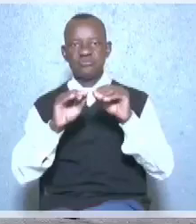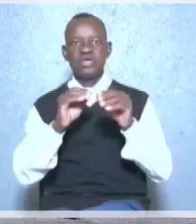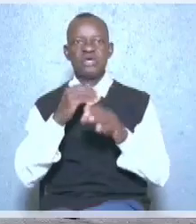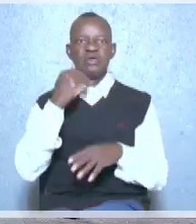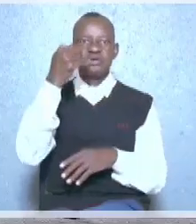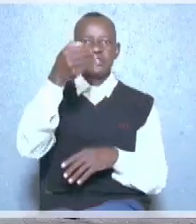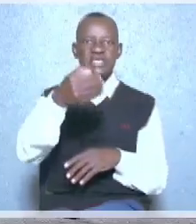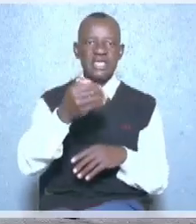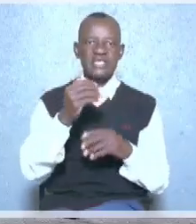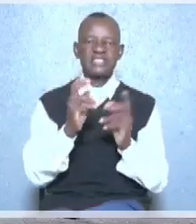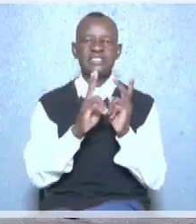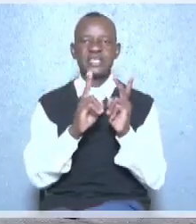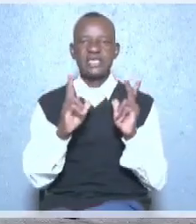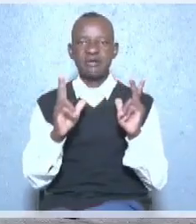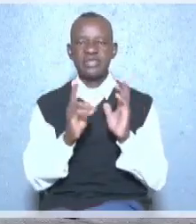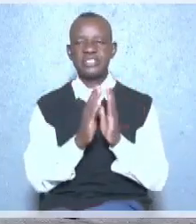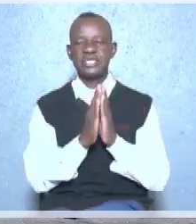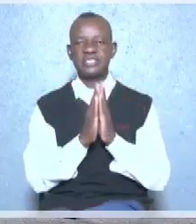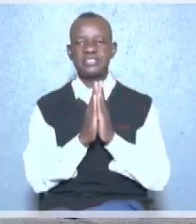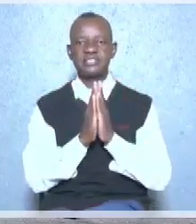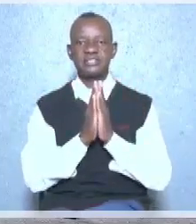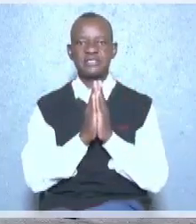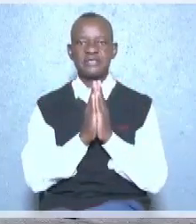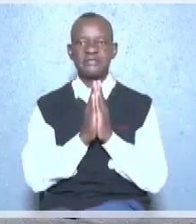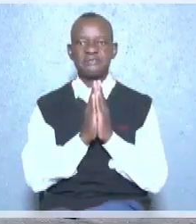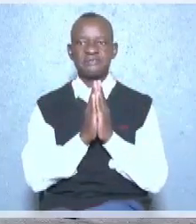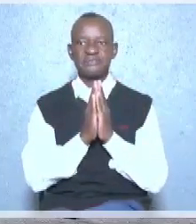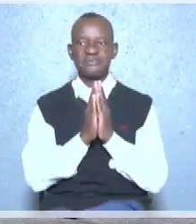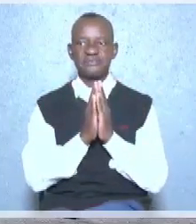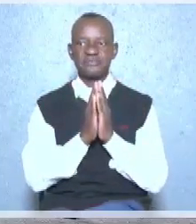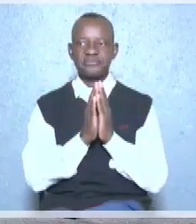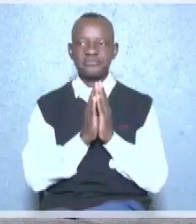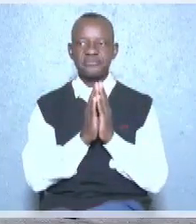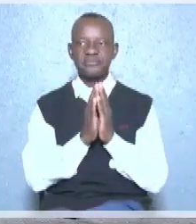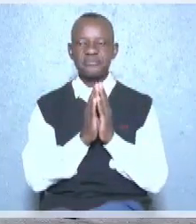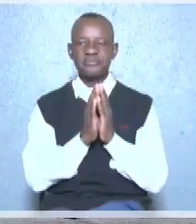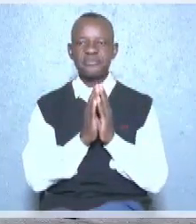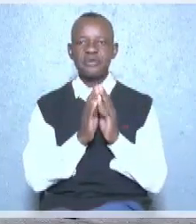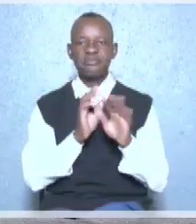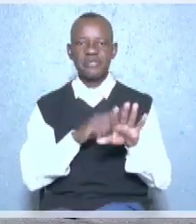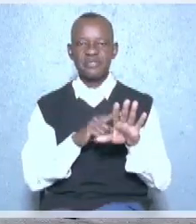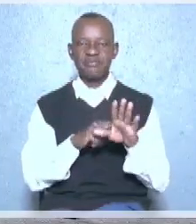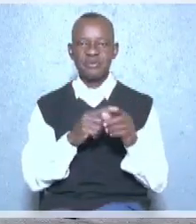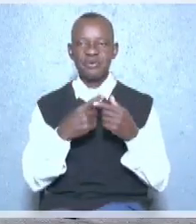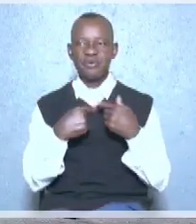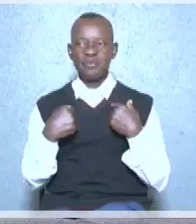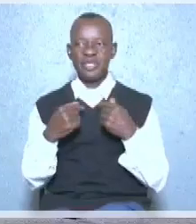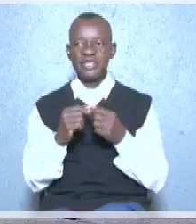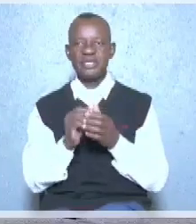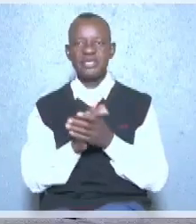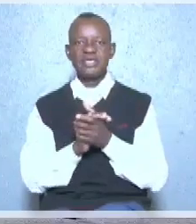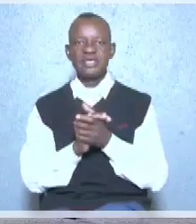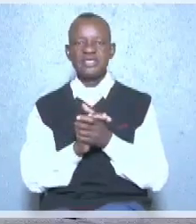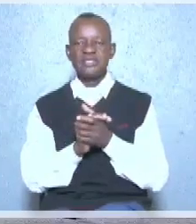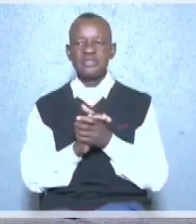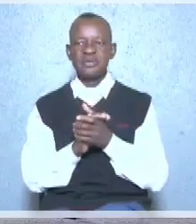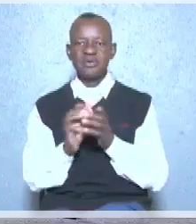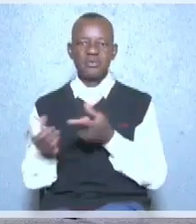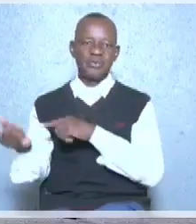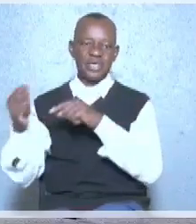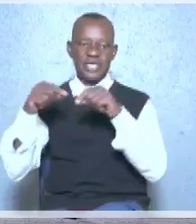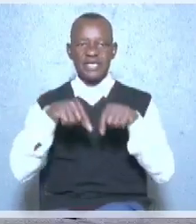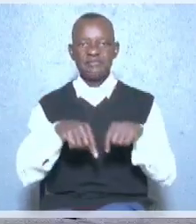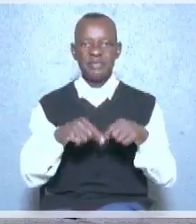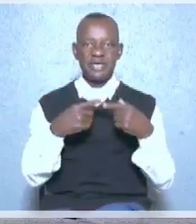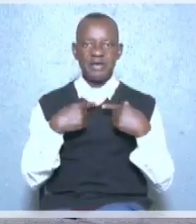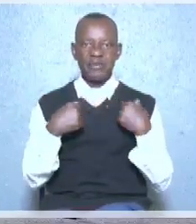next generations. Now, when we came, we were just watching TV in the holding room, and we could,